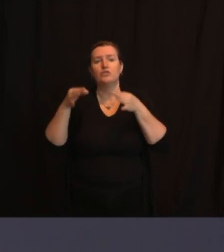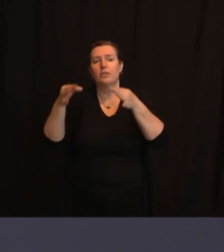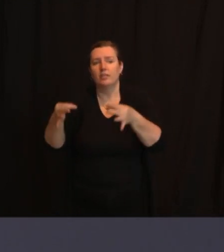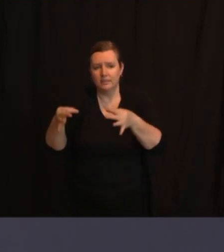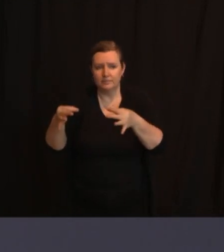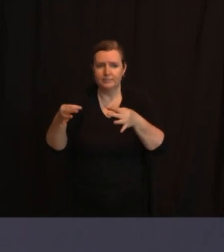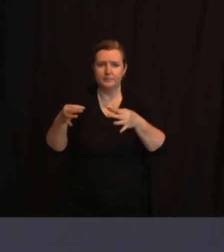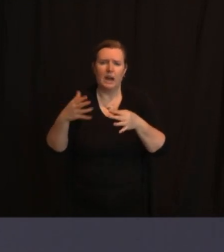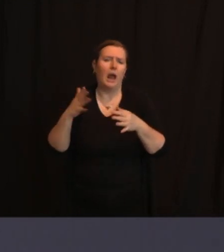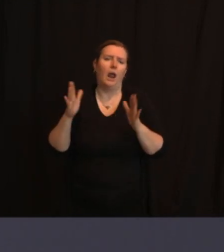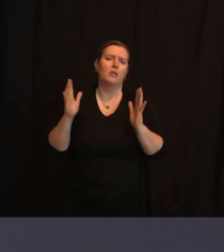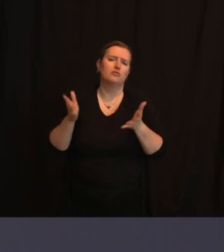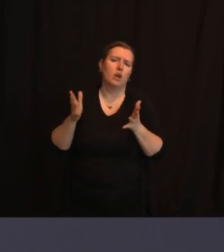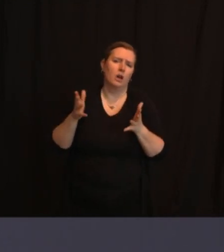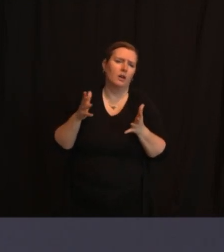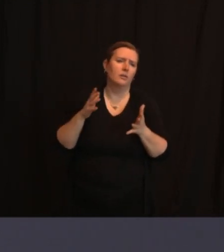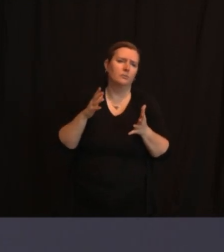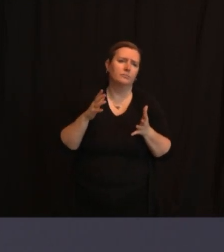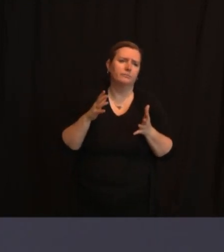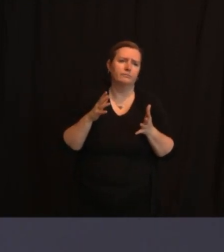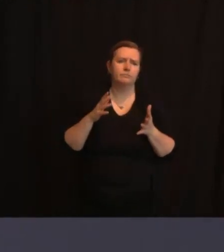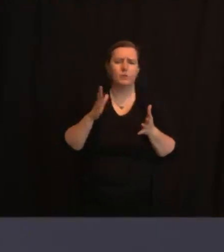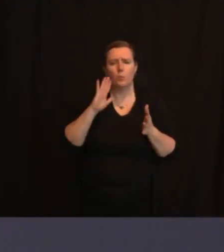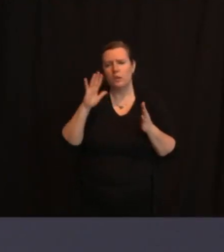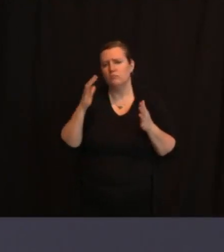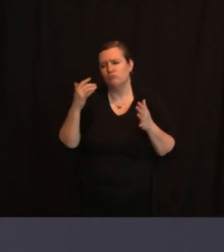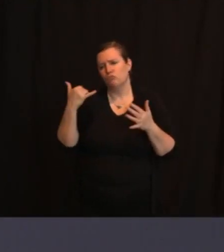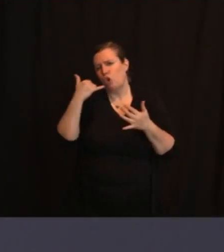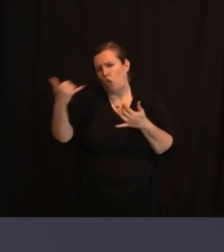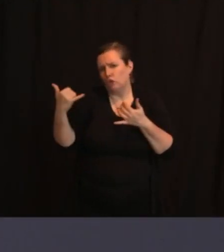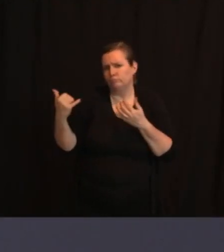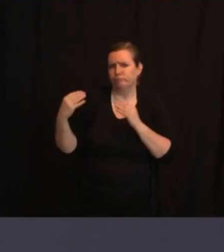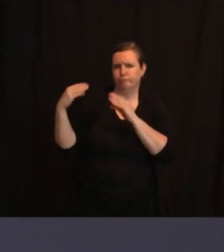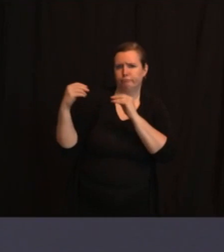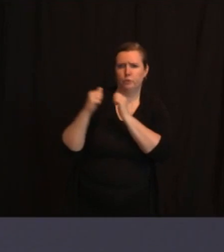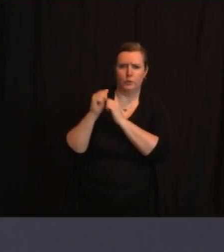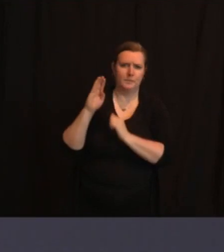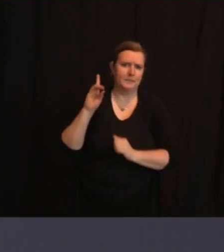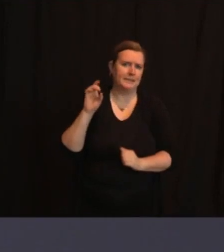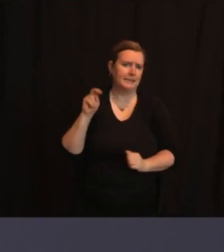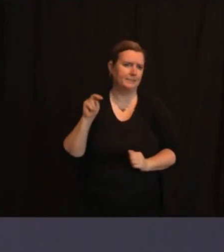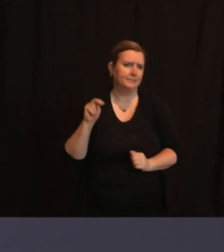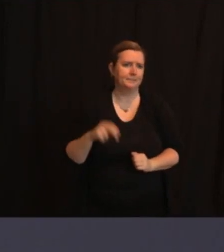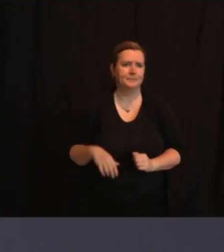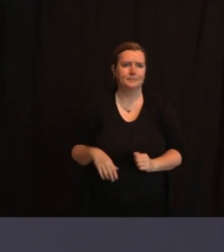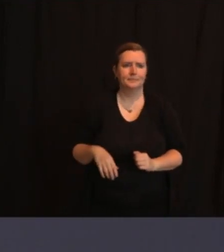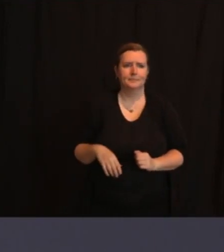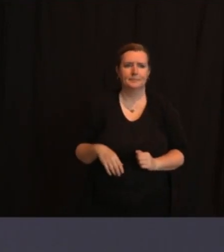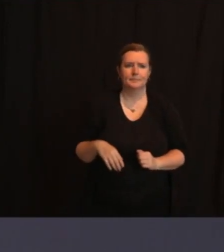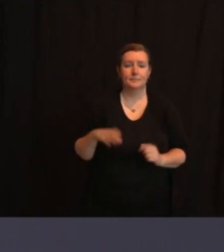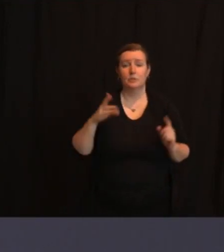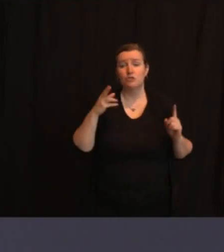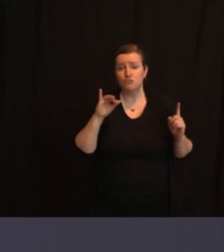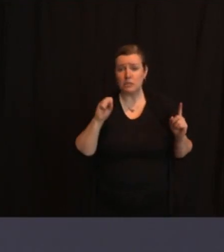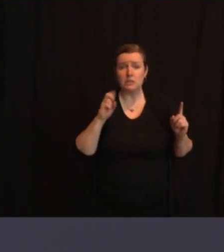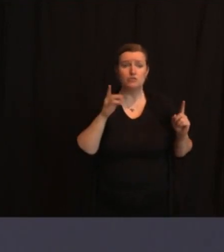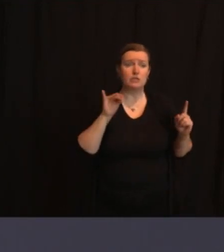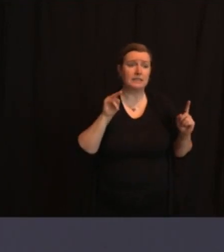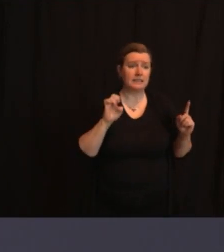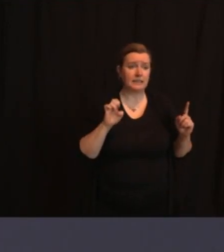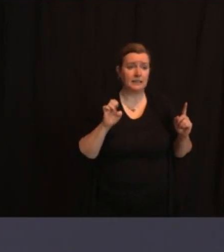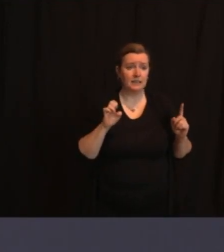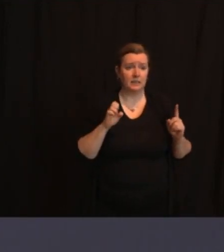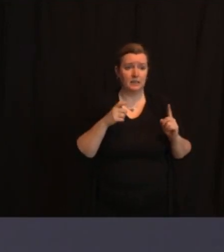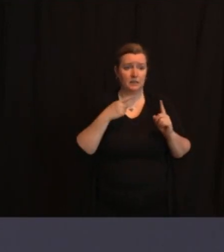are in the process on that. It's nothing specific to the governor. I can't read remotely everything that either you all write or that